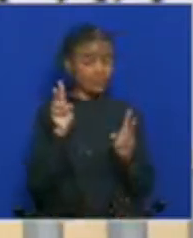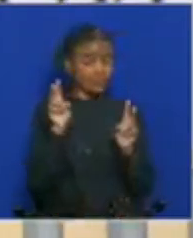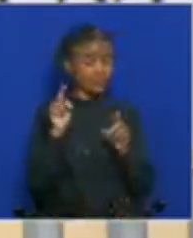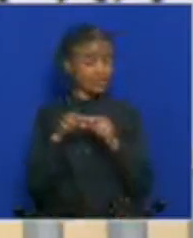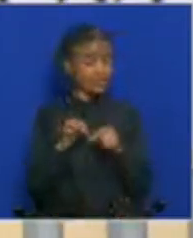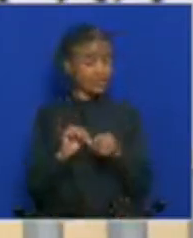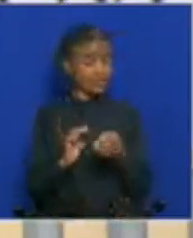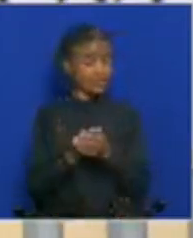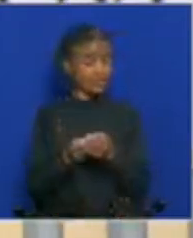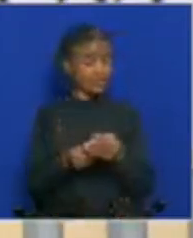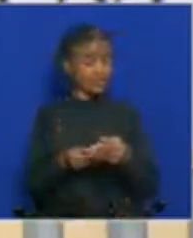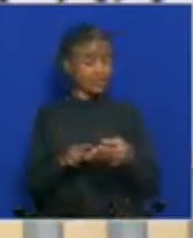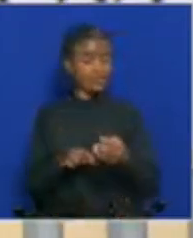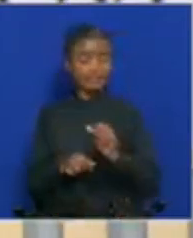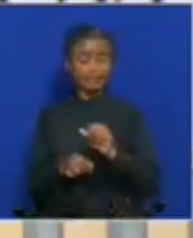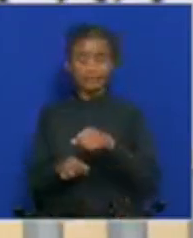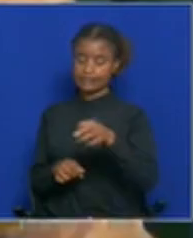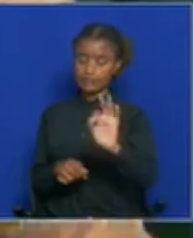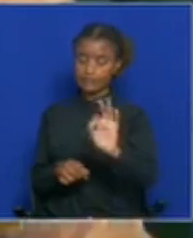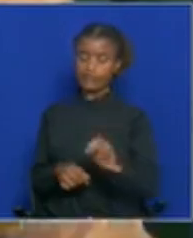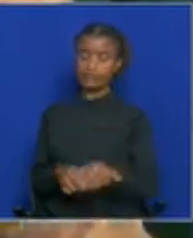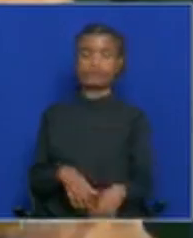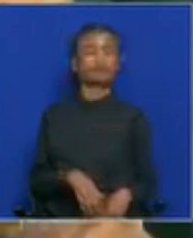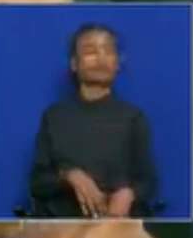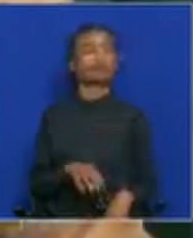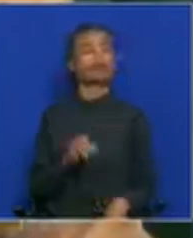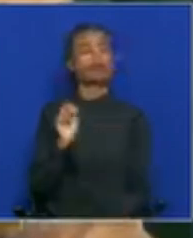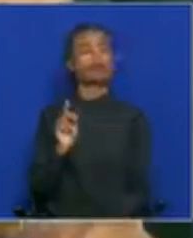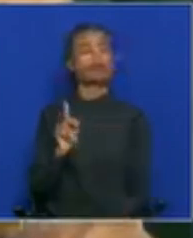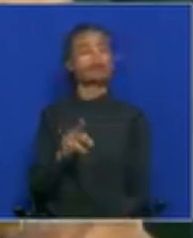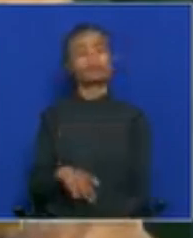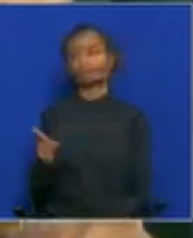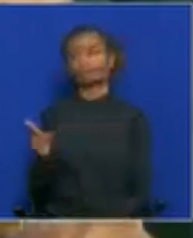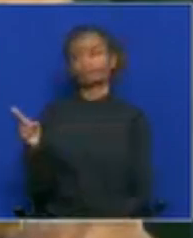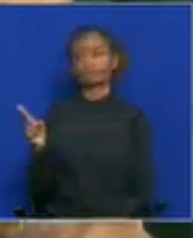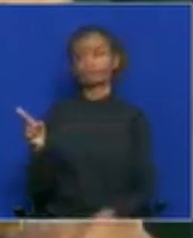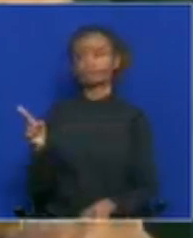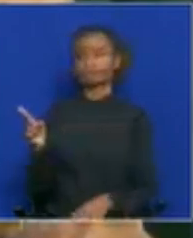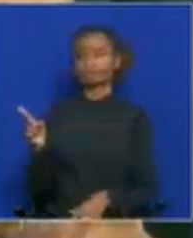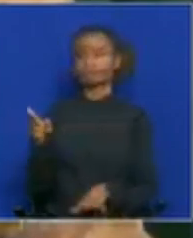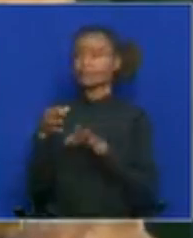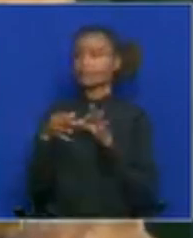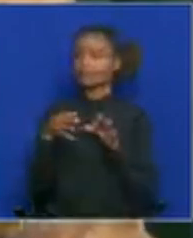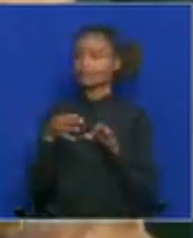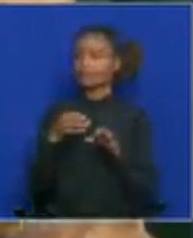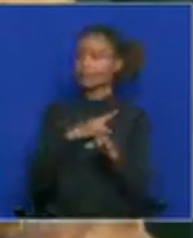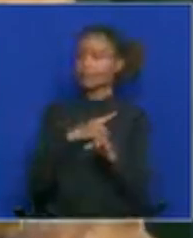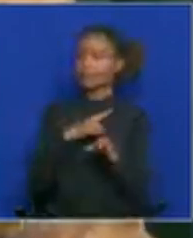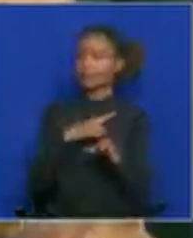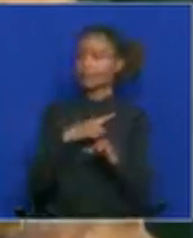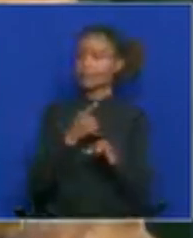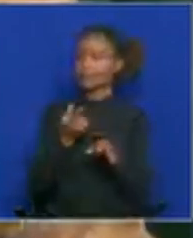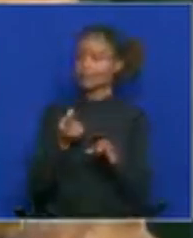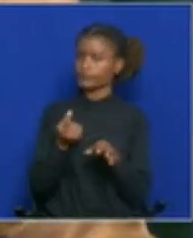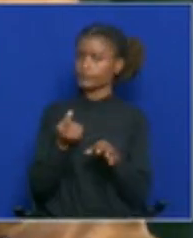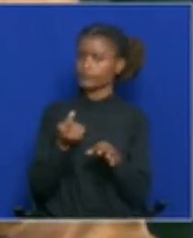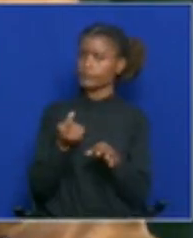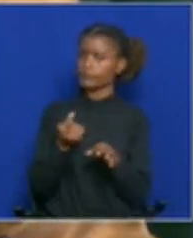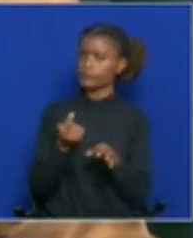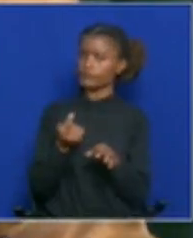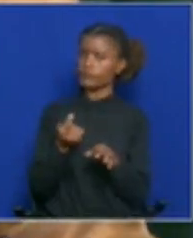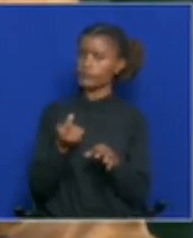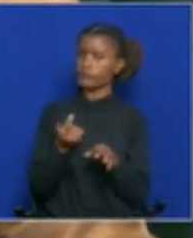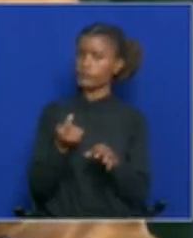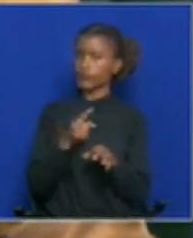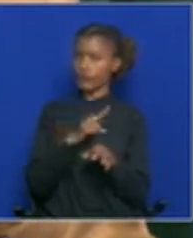Chair. Okay. And did he say why there was that kind of position that they needed to report to the